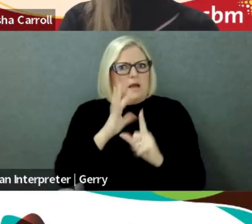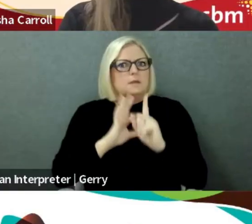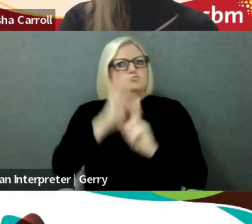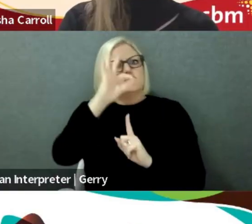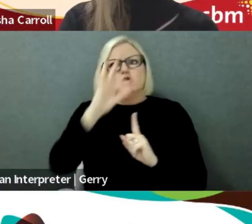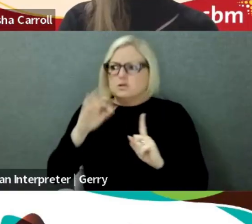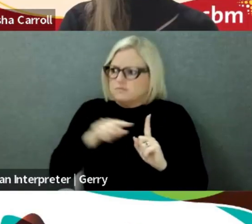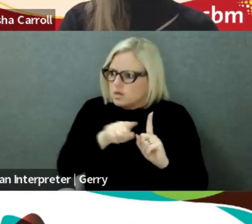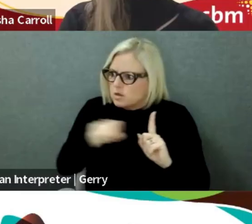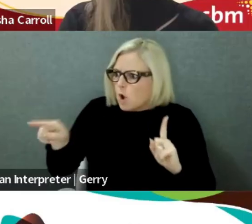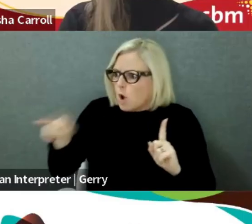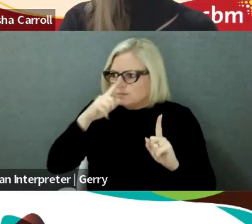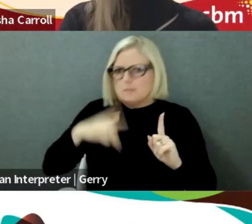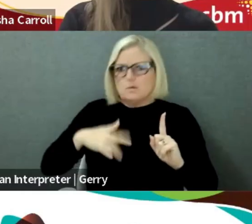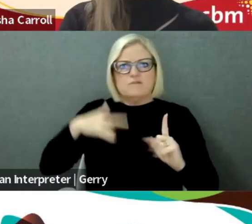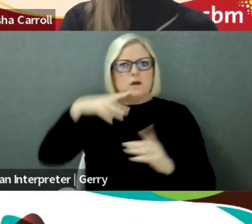communities.